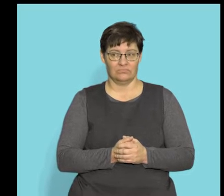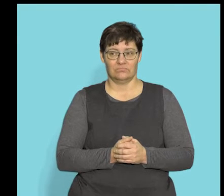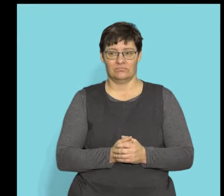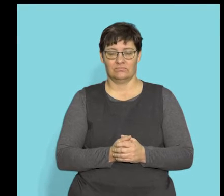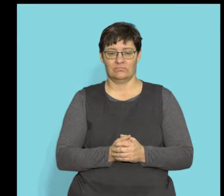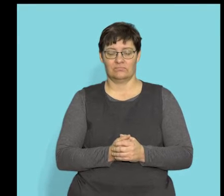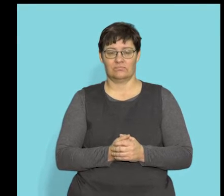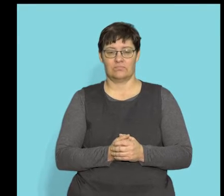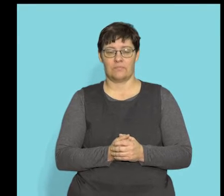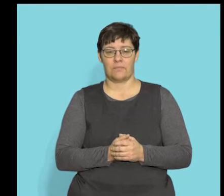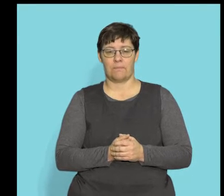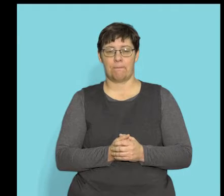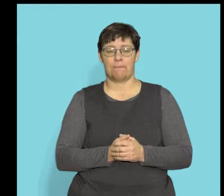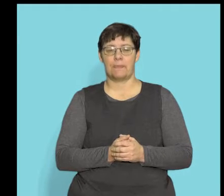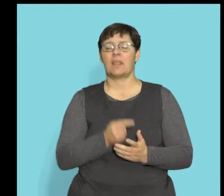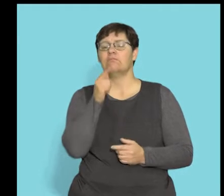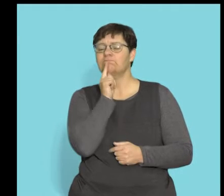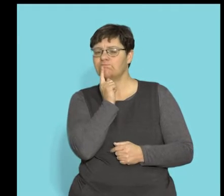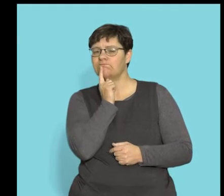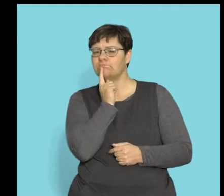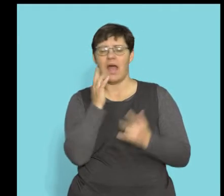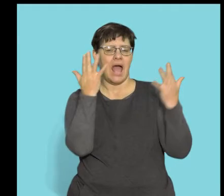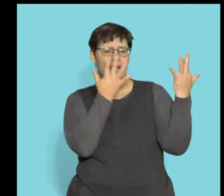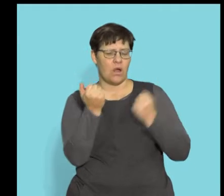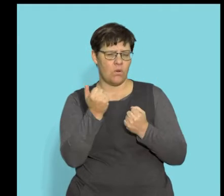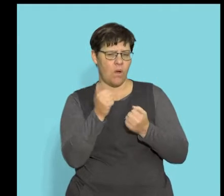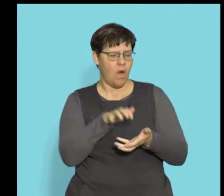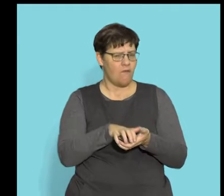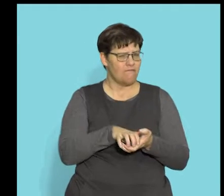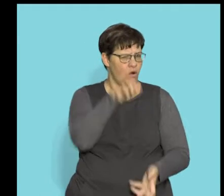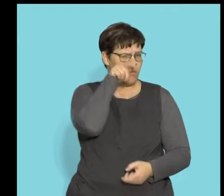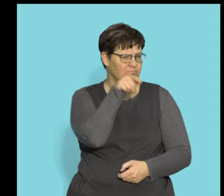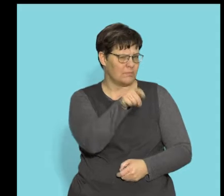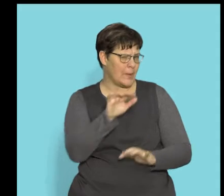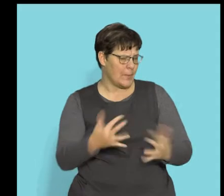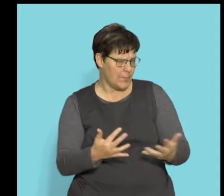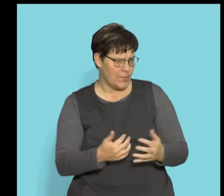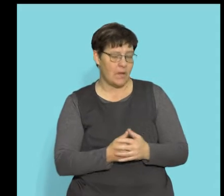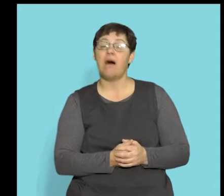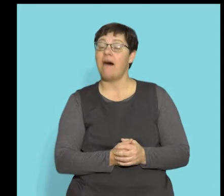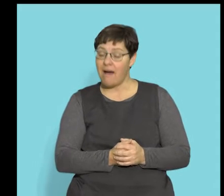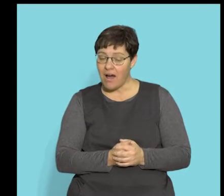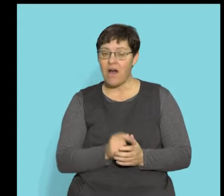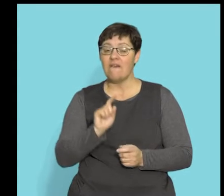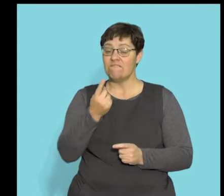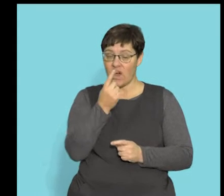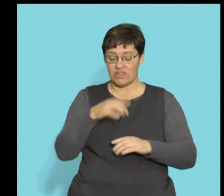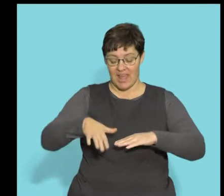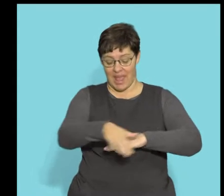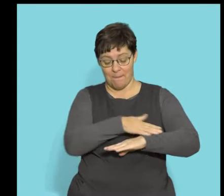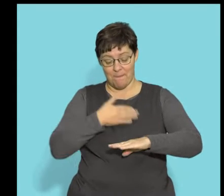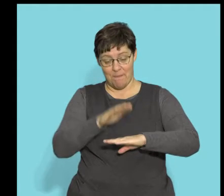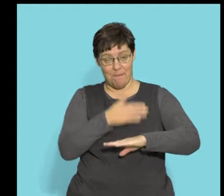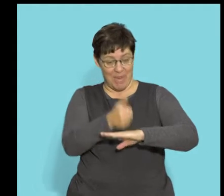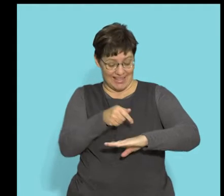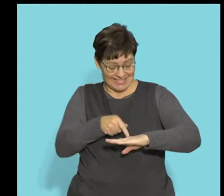So let's just remind ourselves of how I'm going to actually calculate the volume of this shape. I always have to take the